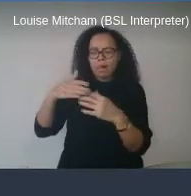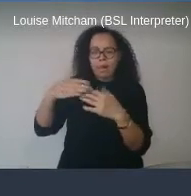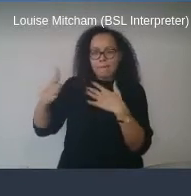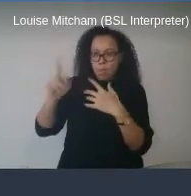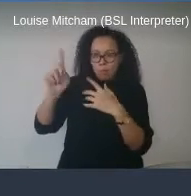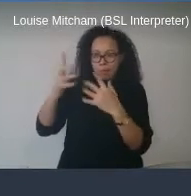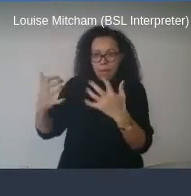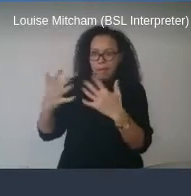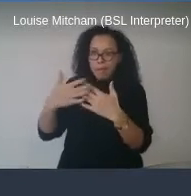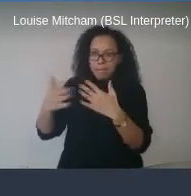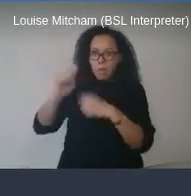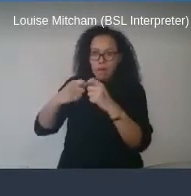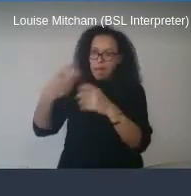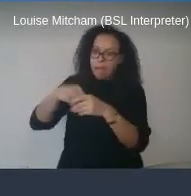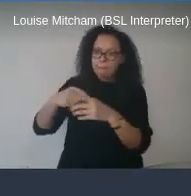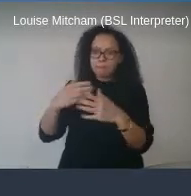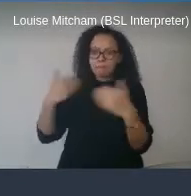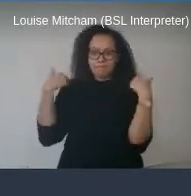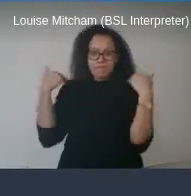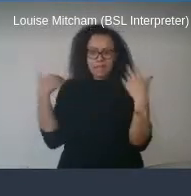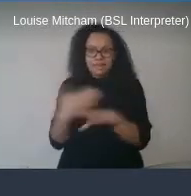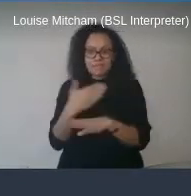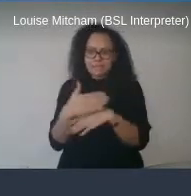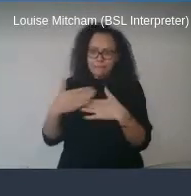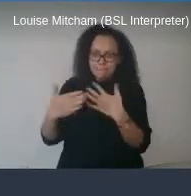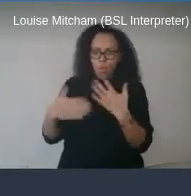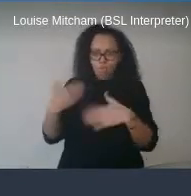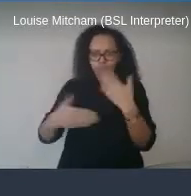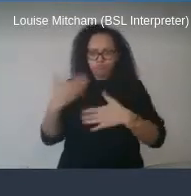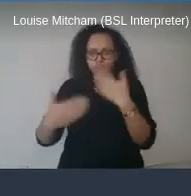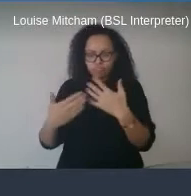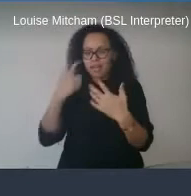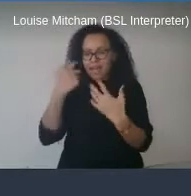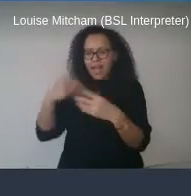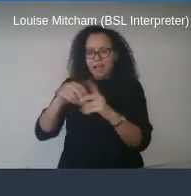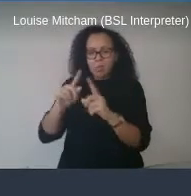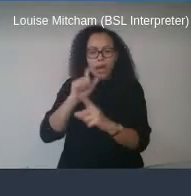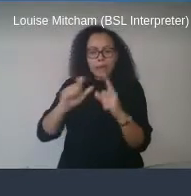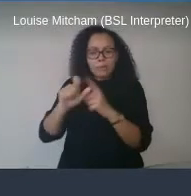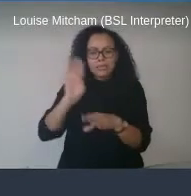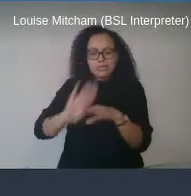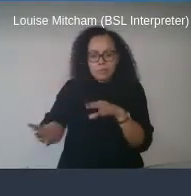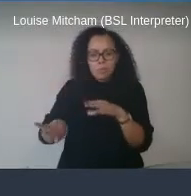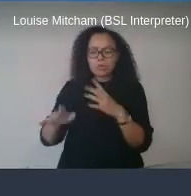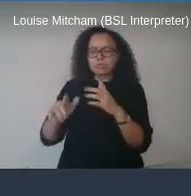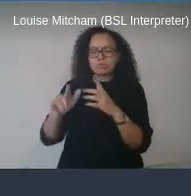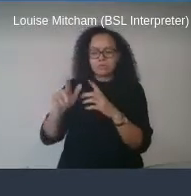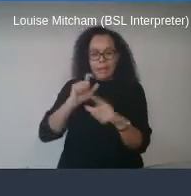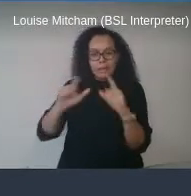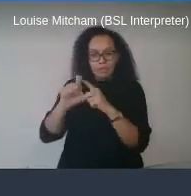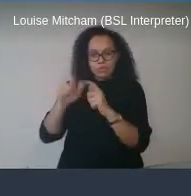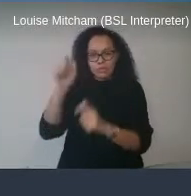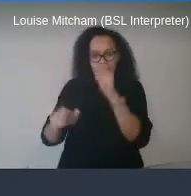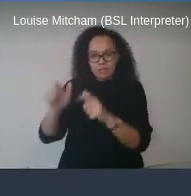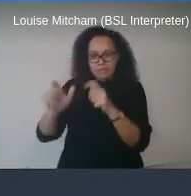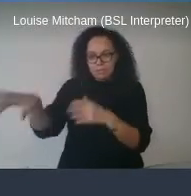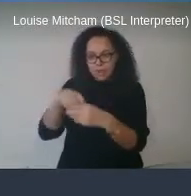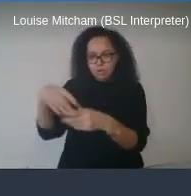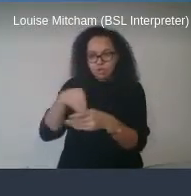active, utilizing the power of physical activity to engage in community sport, community participation. So it's broadly